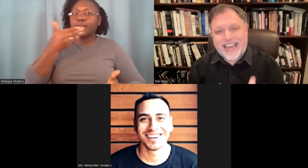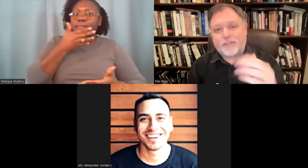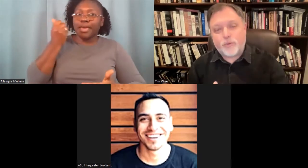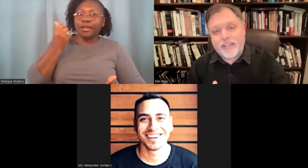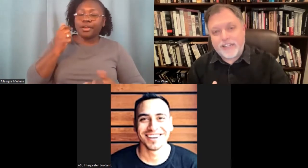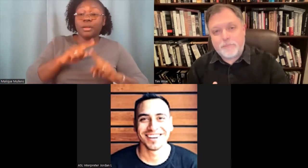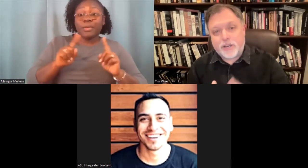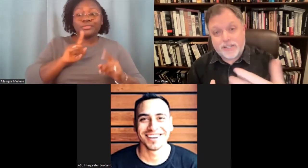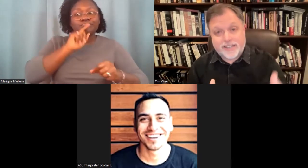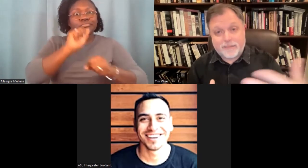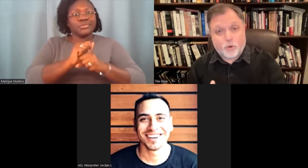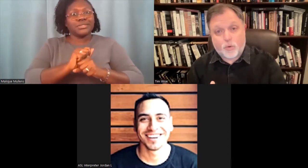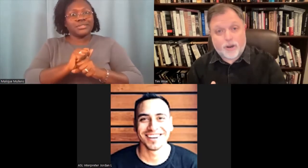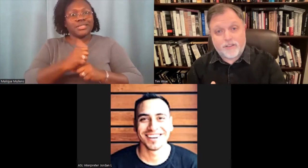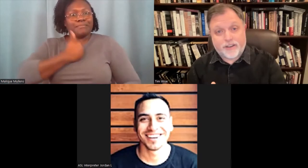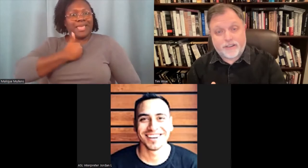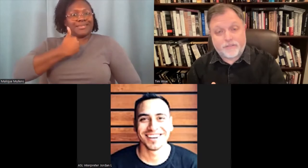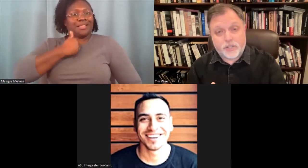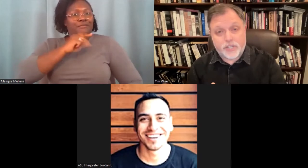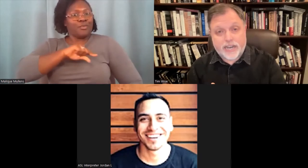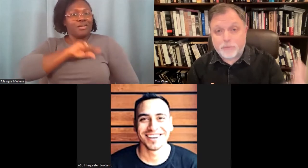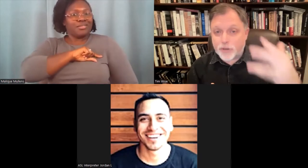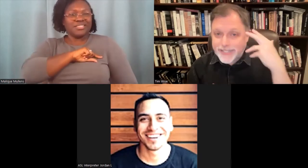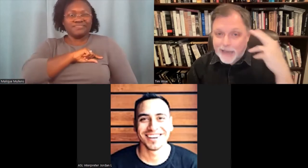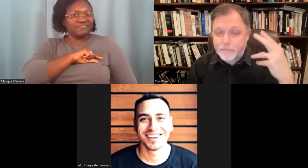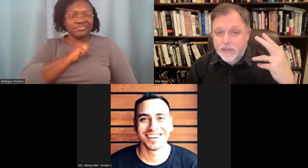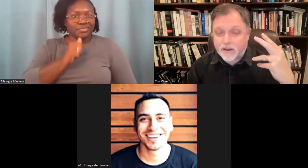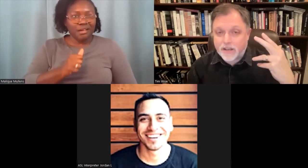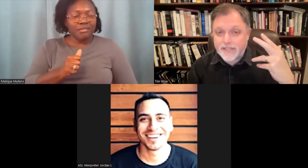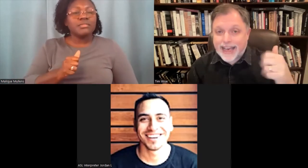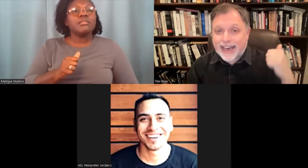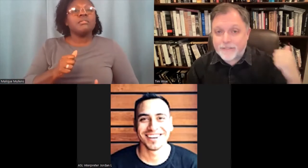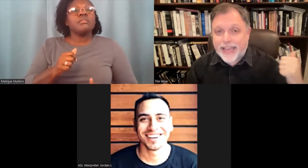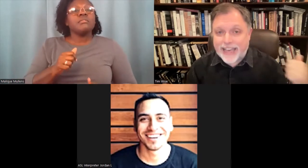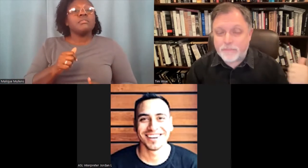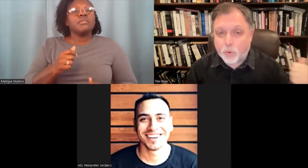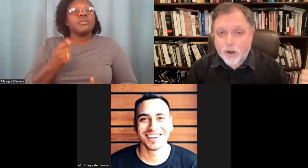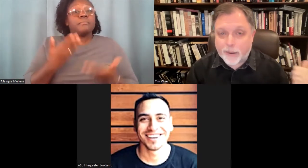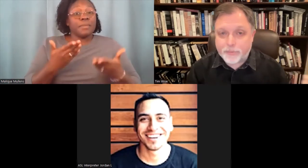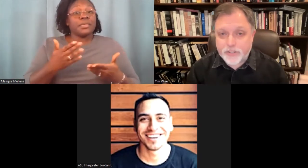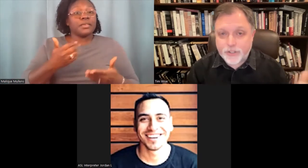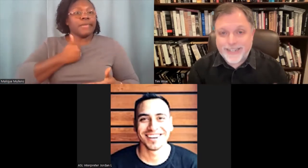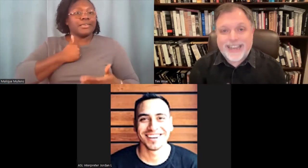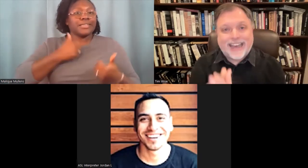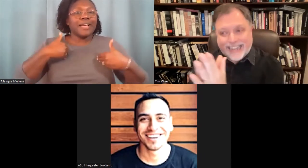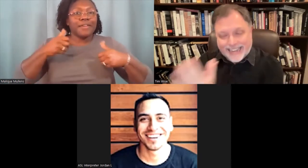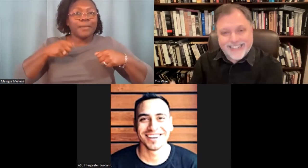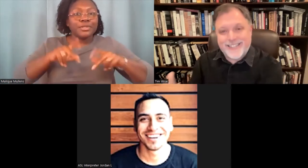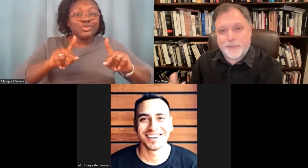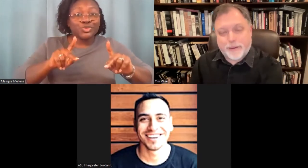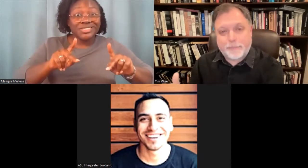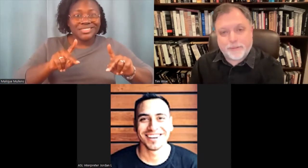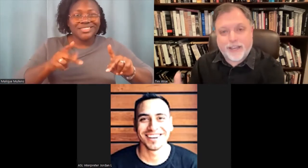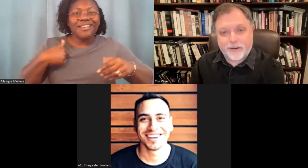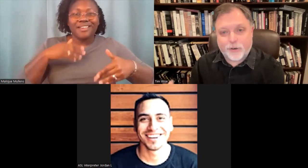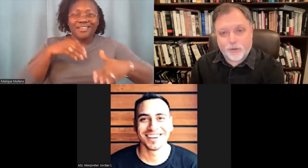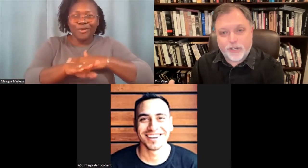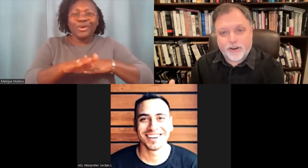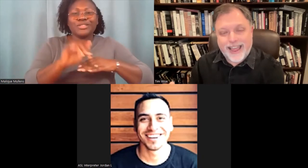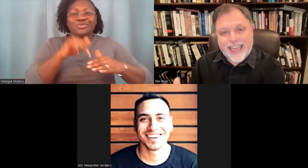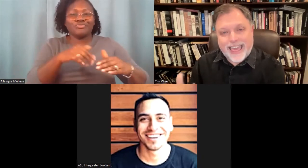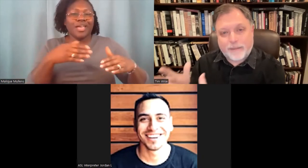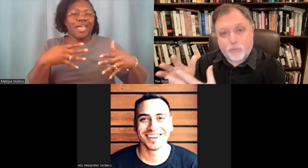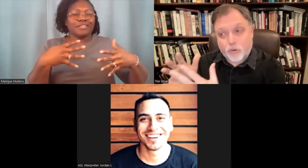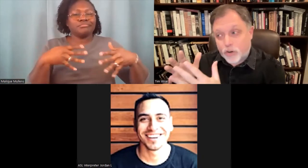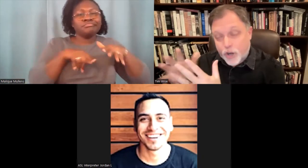but is that really because I'm more qualified for a job, or is that because I've had more opportunity? I got into the pipeline